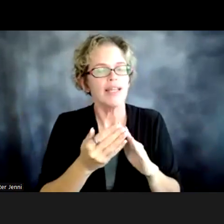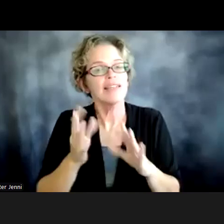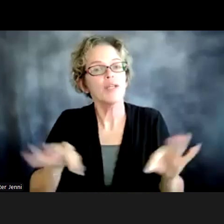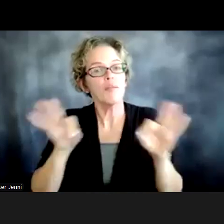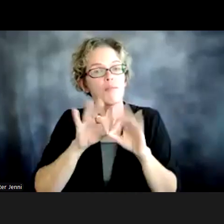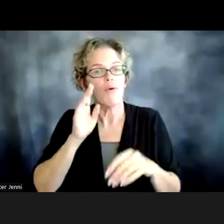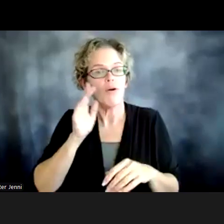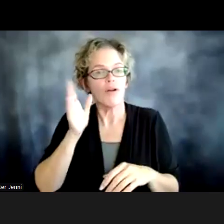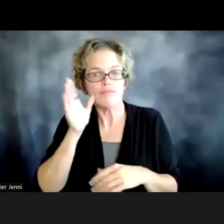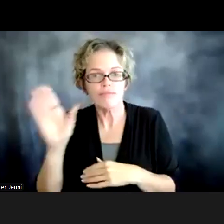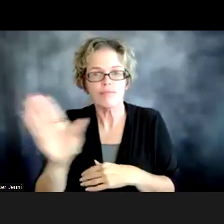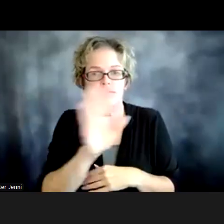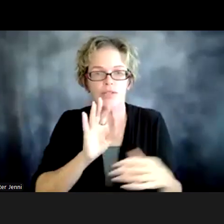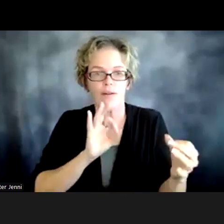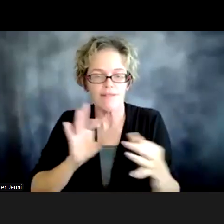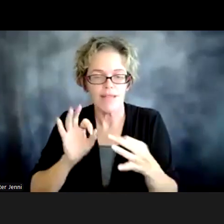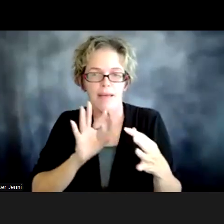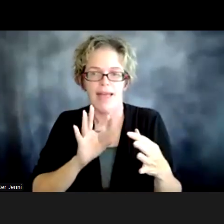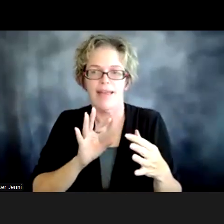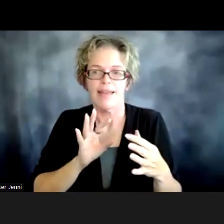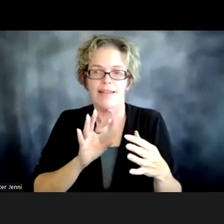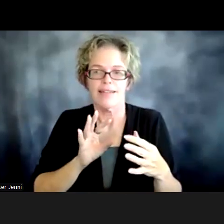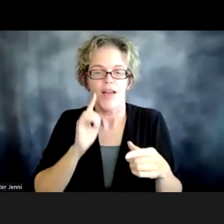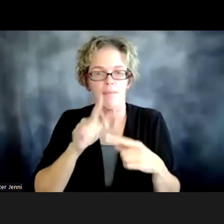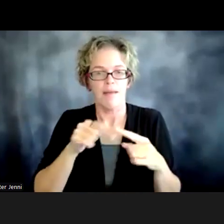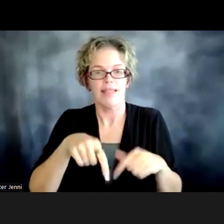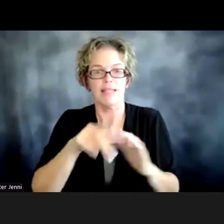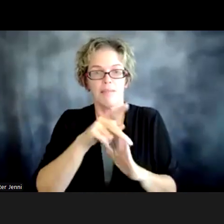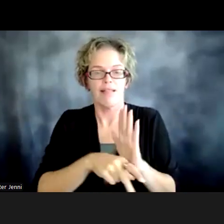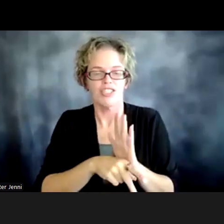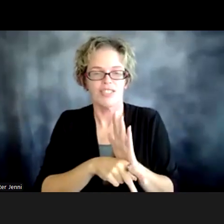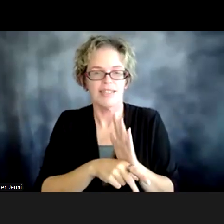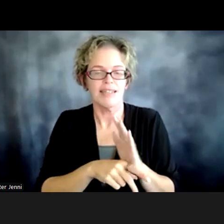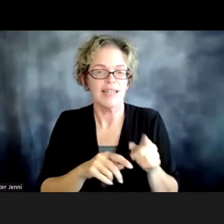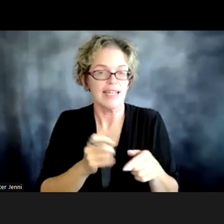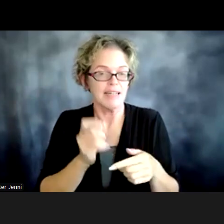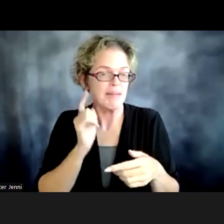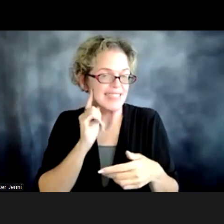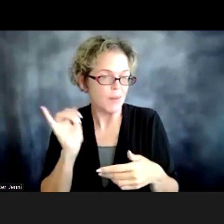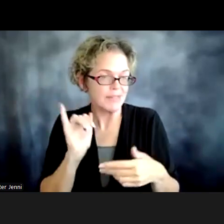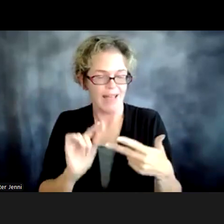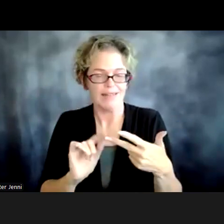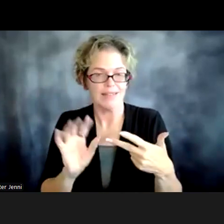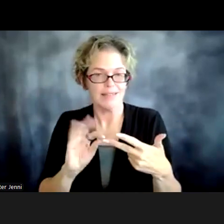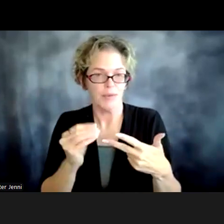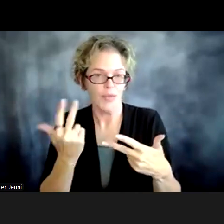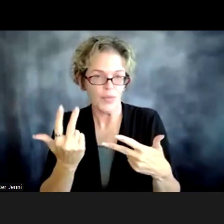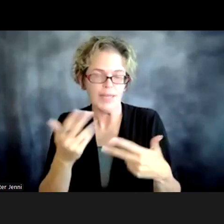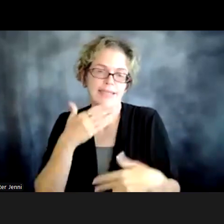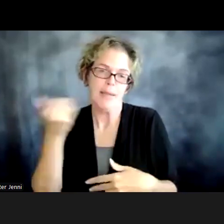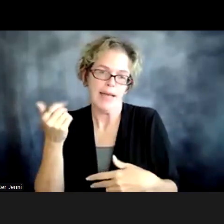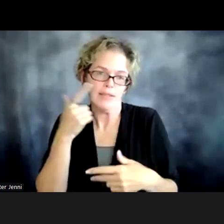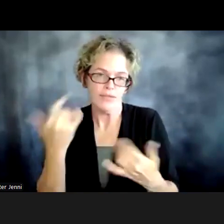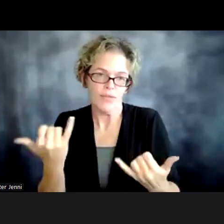feedback on these enrollment management policies and really sounding like option 3 is the best way to go.